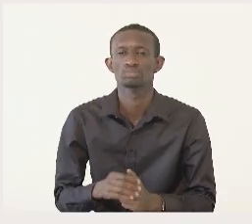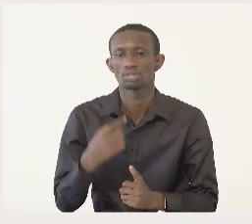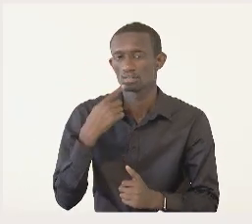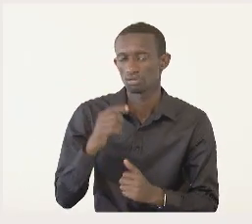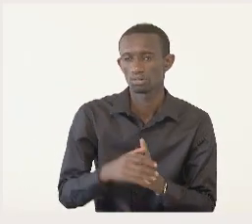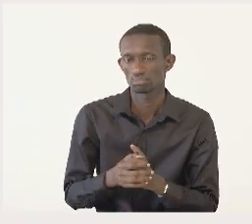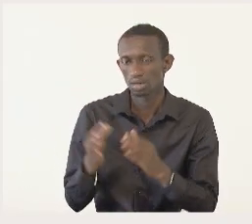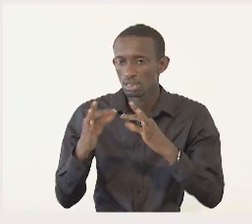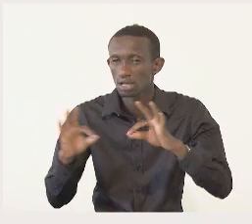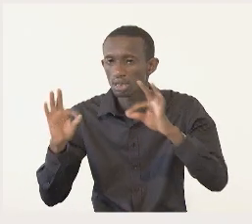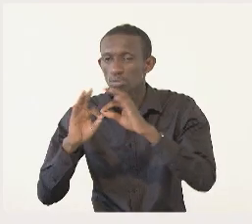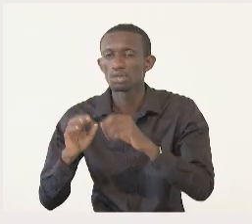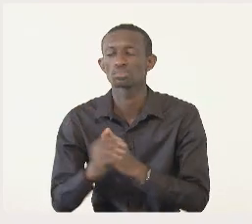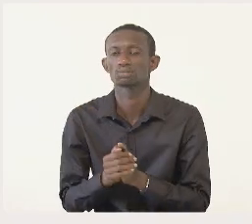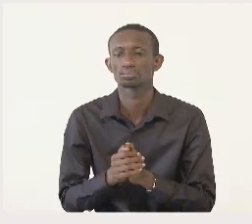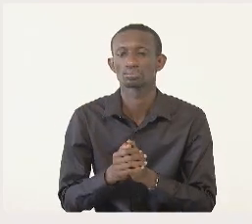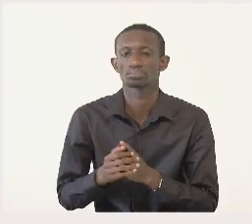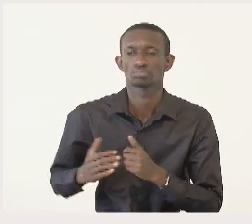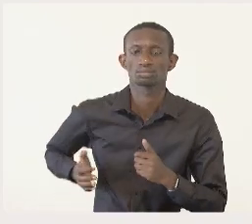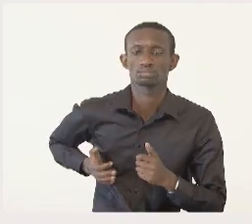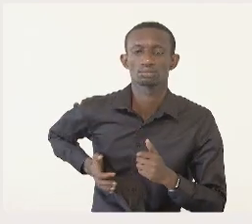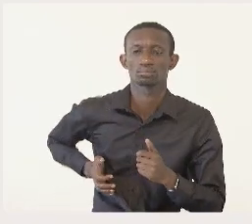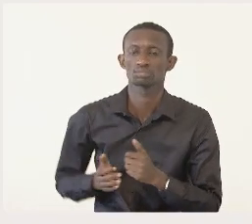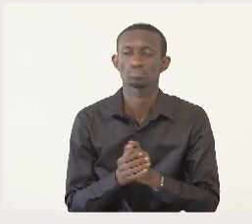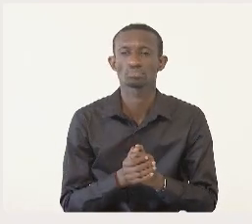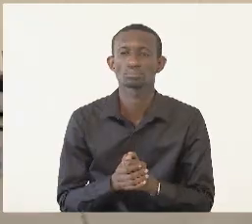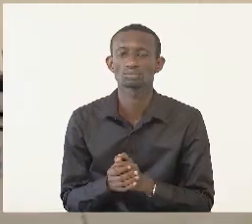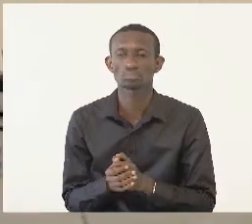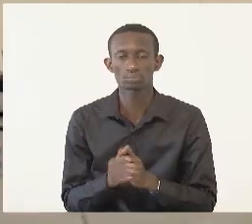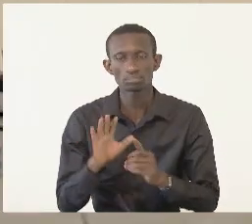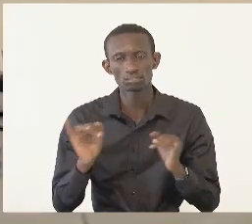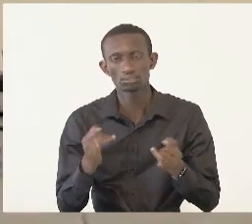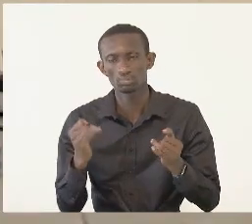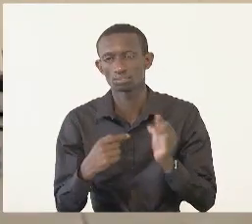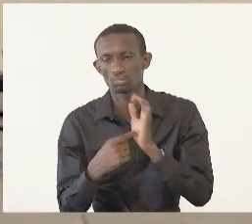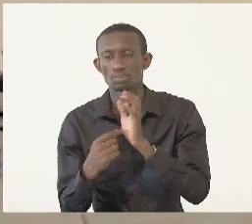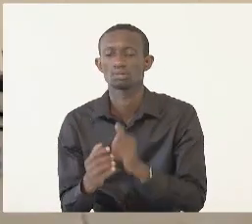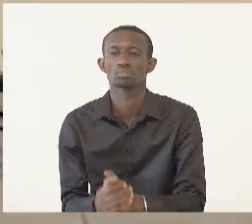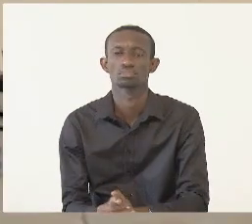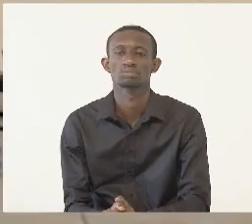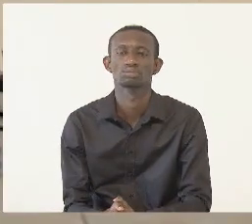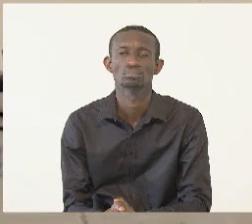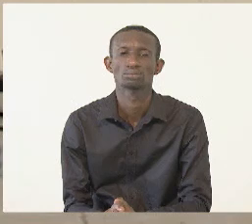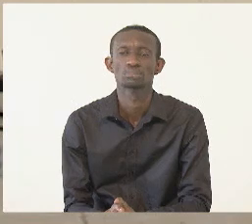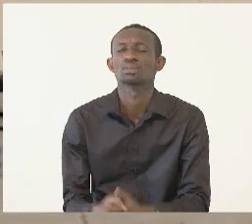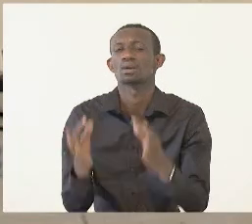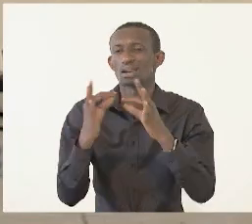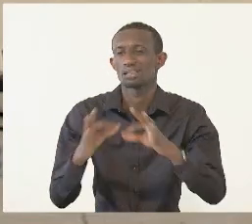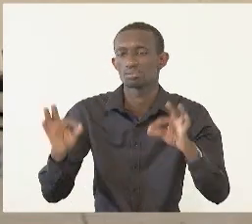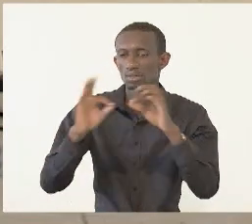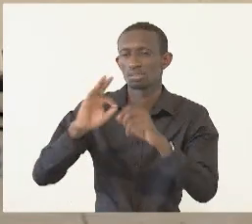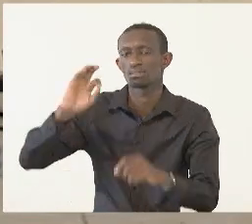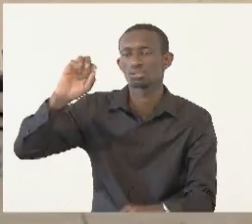functions of the liver. We have very many functions of the liver. I will try to highlight them and then we discuss them. We have functions of the